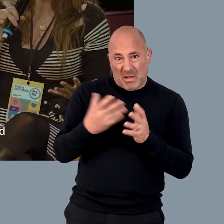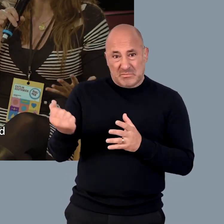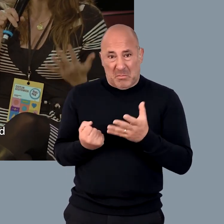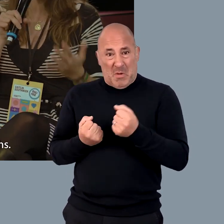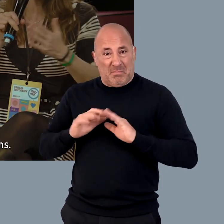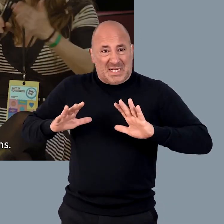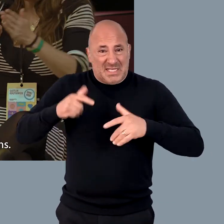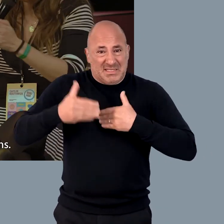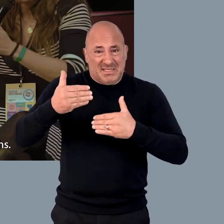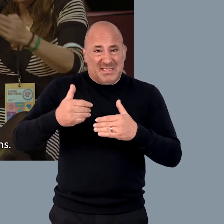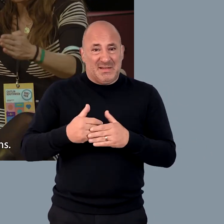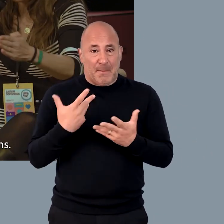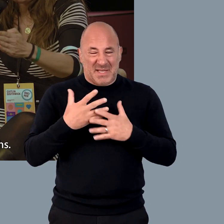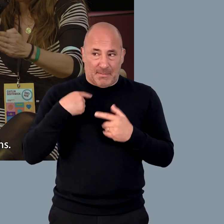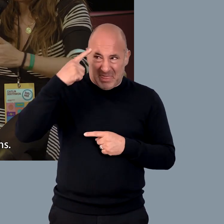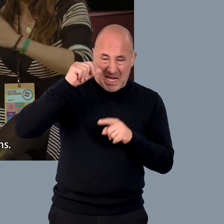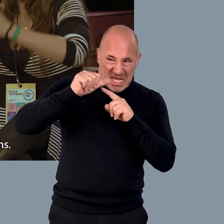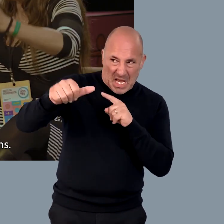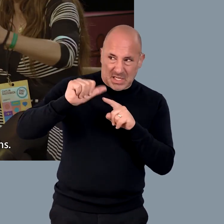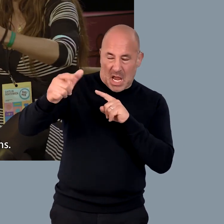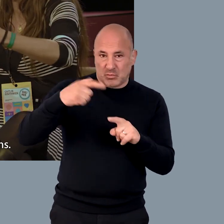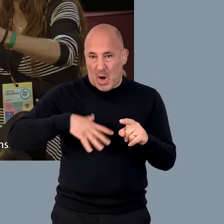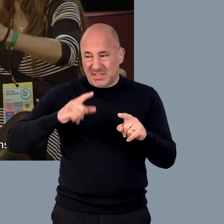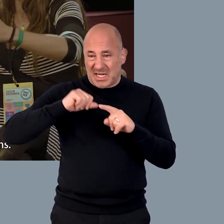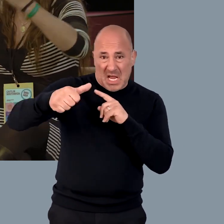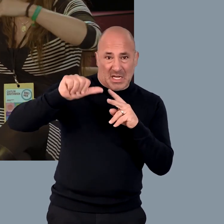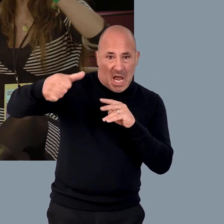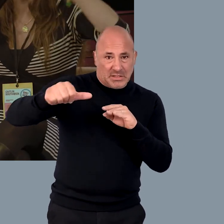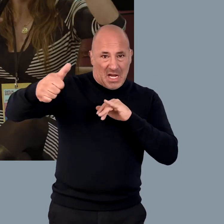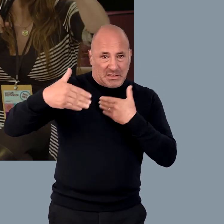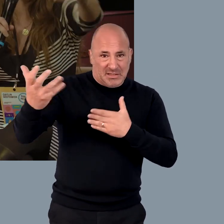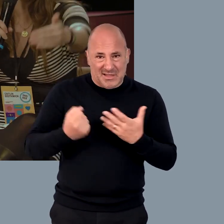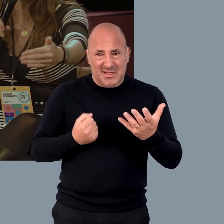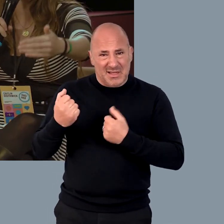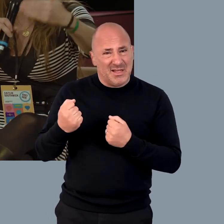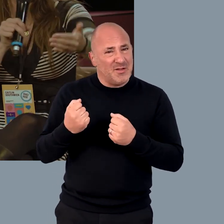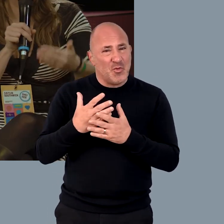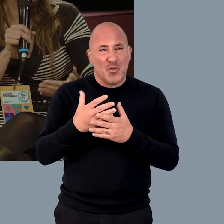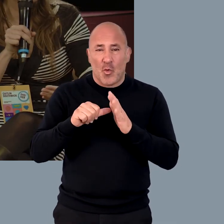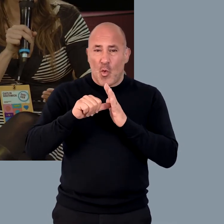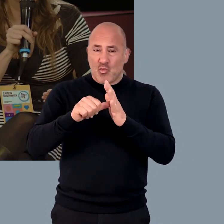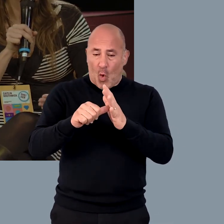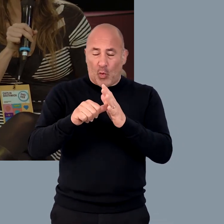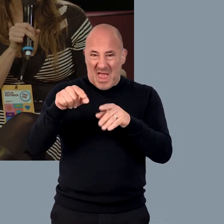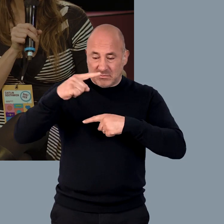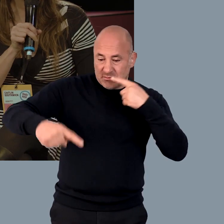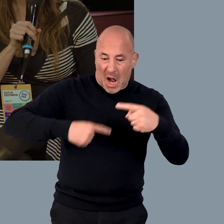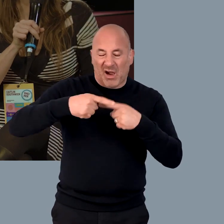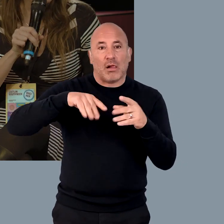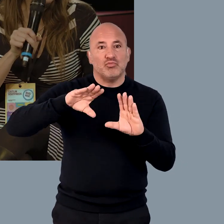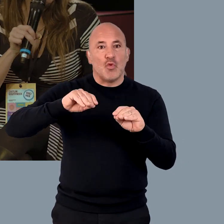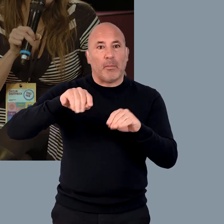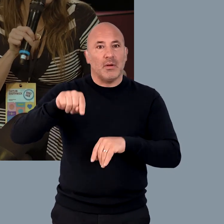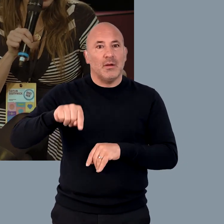hyper productive because you're only getting X amount of money for X amount of months. And so then you're already constantly thinking about the next thing. And